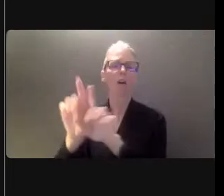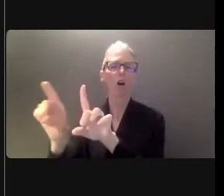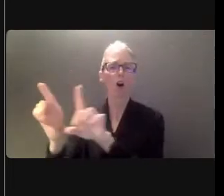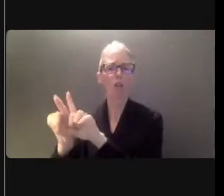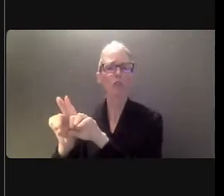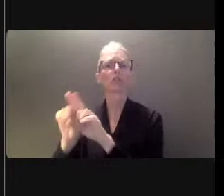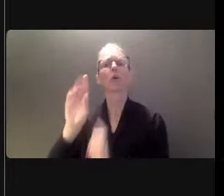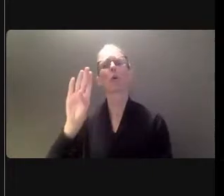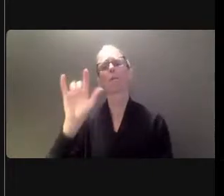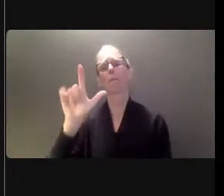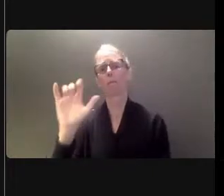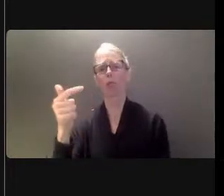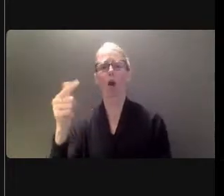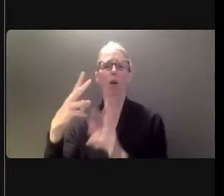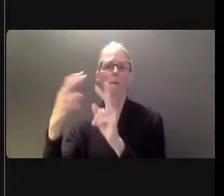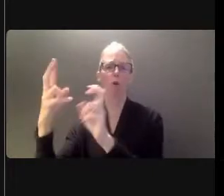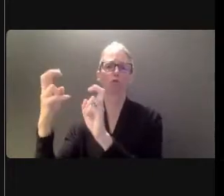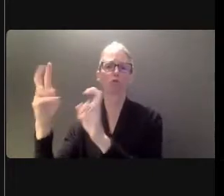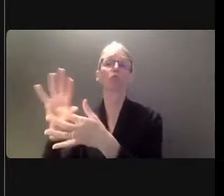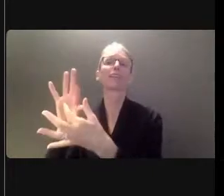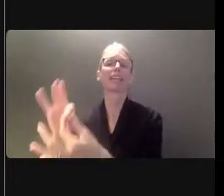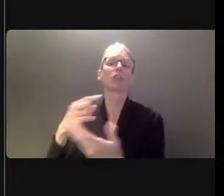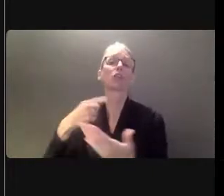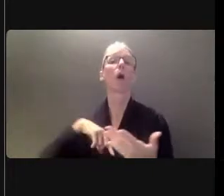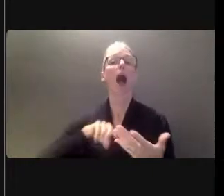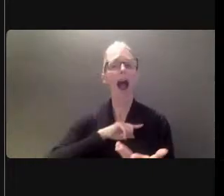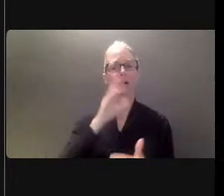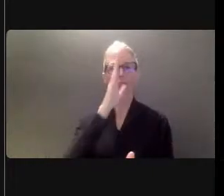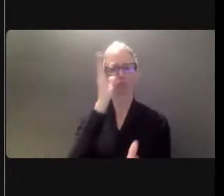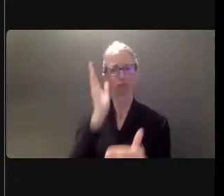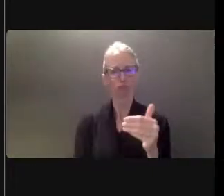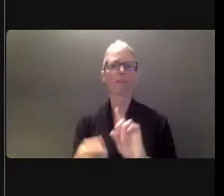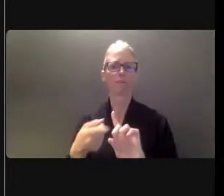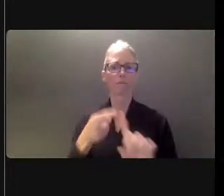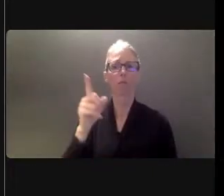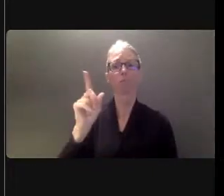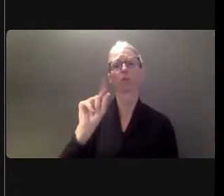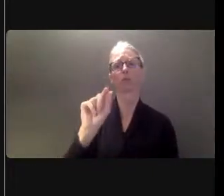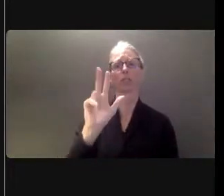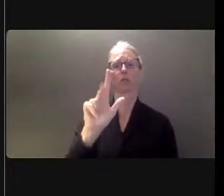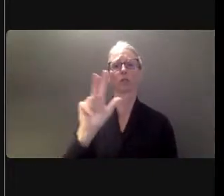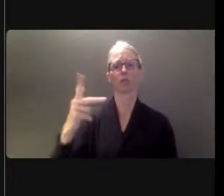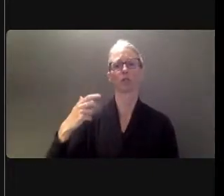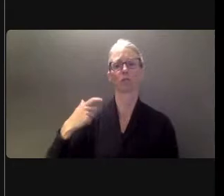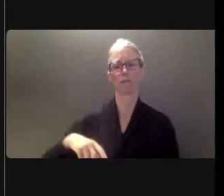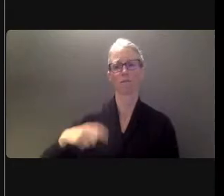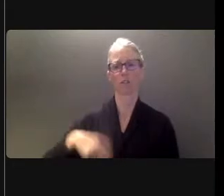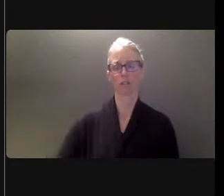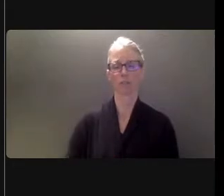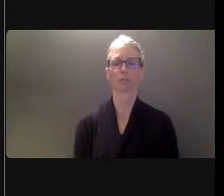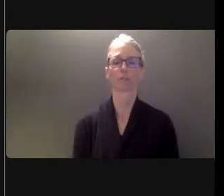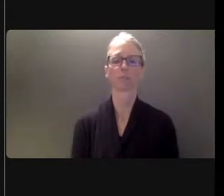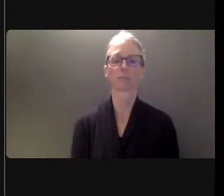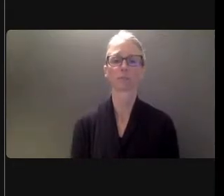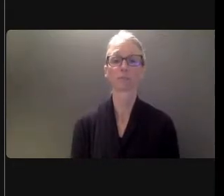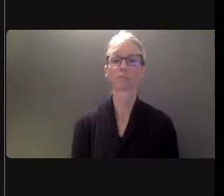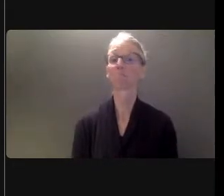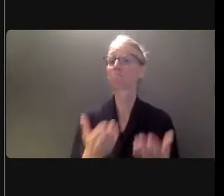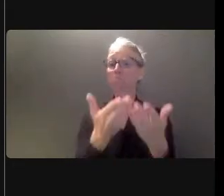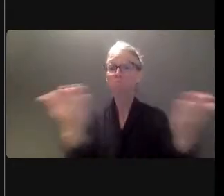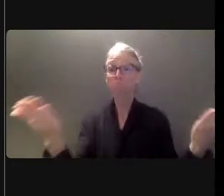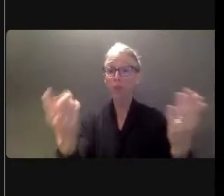Thank you very much for listening, and we are now open to taking any questions. Thank you,